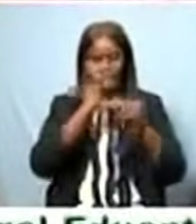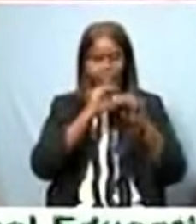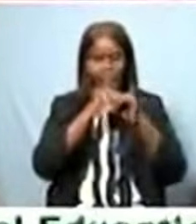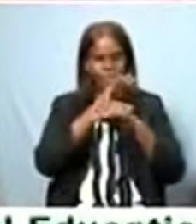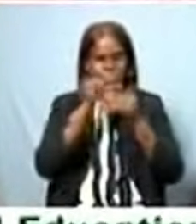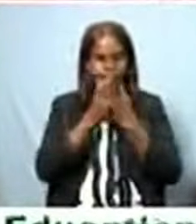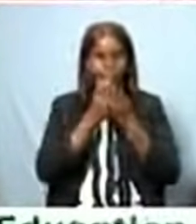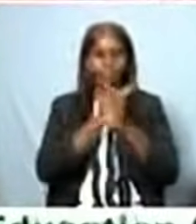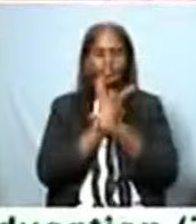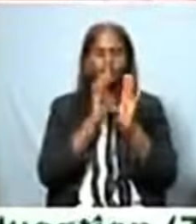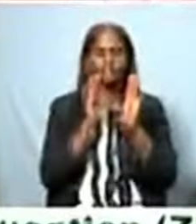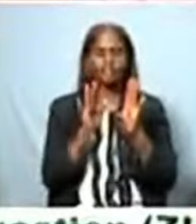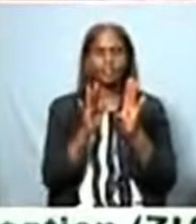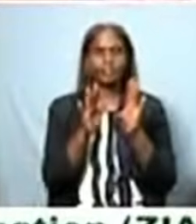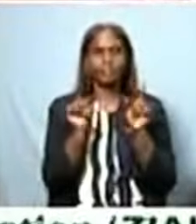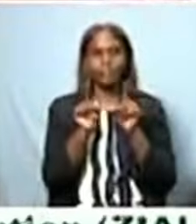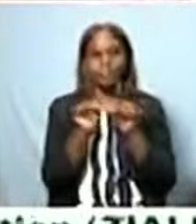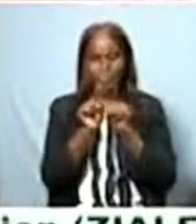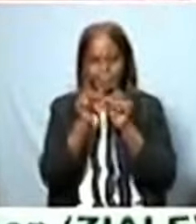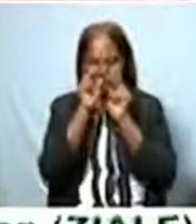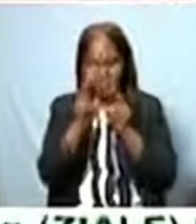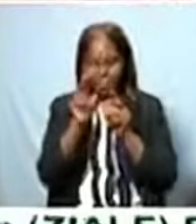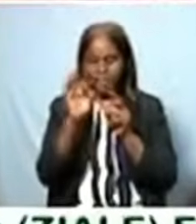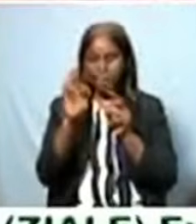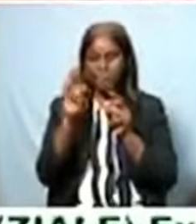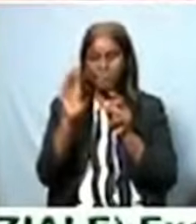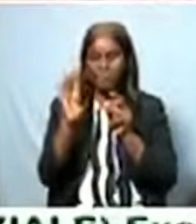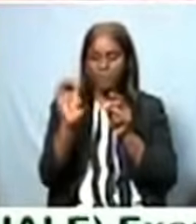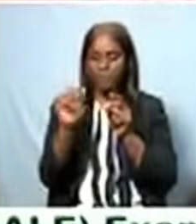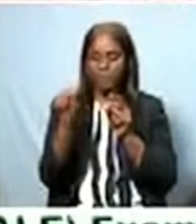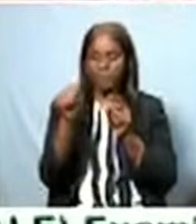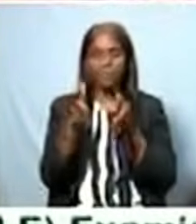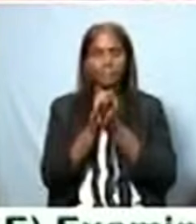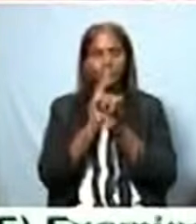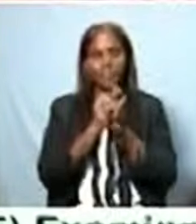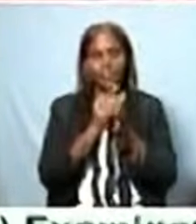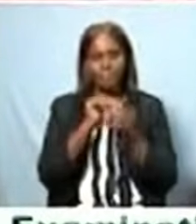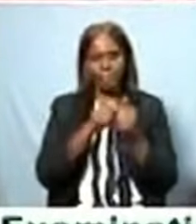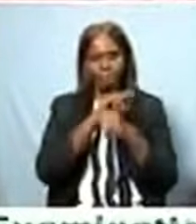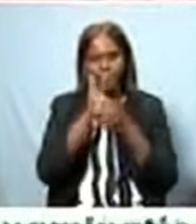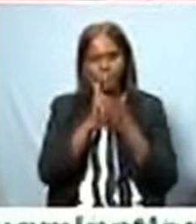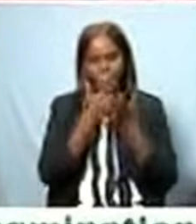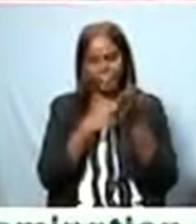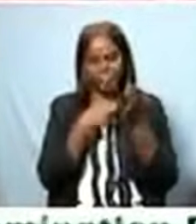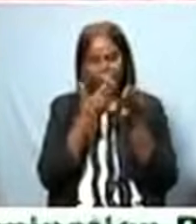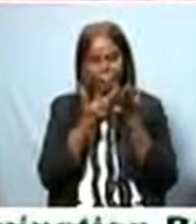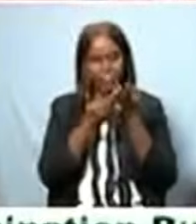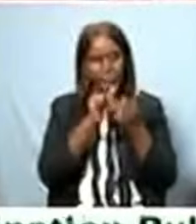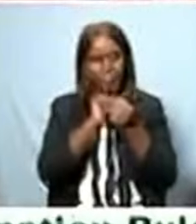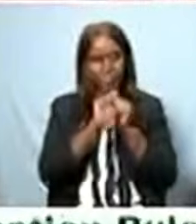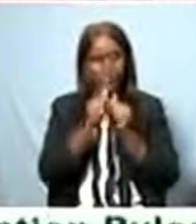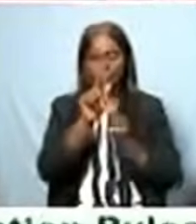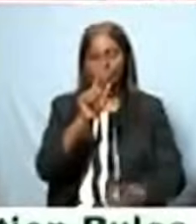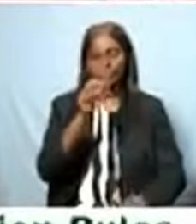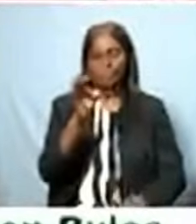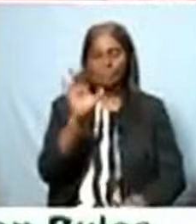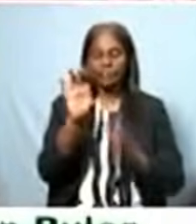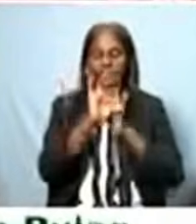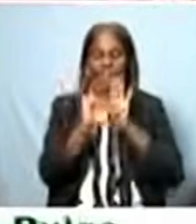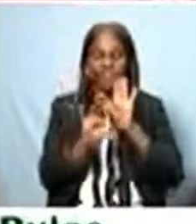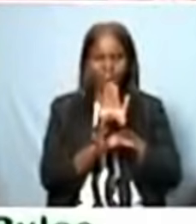all Zambians, as Honorable Fube reminded us of in the Article 1 of the